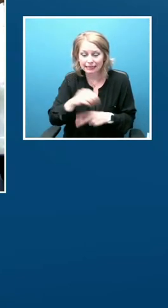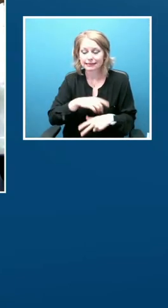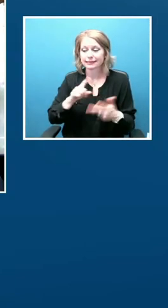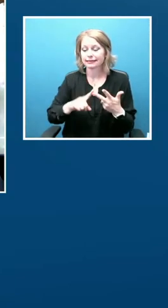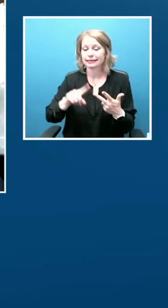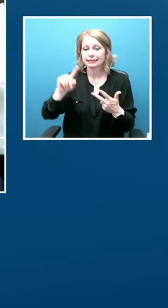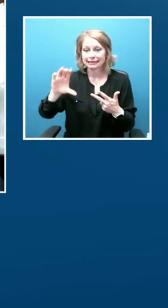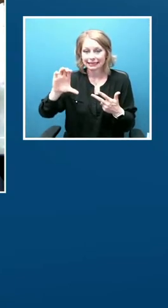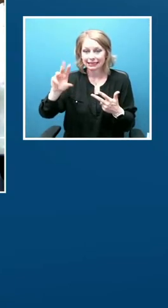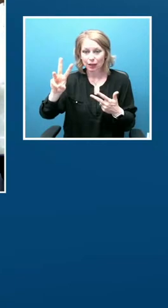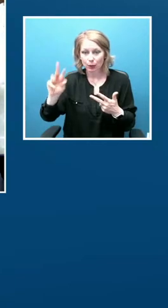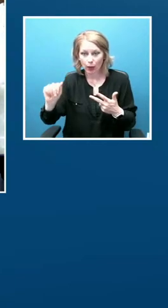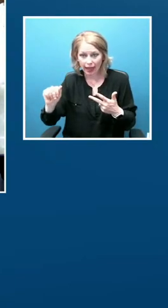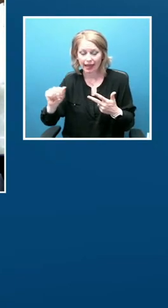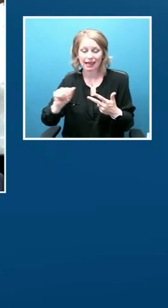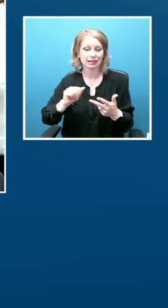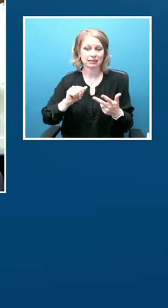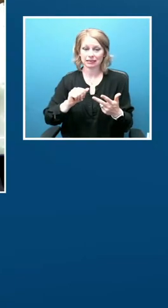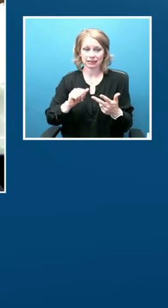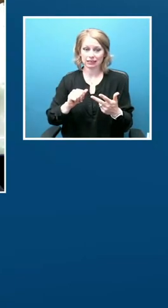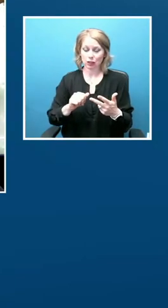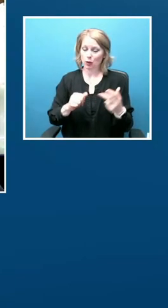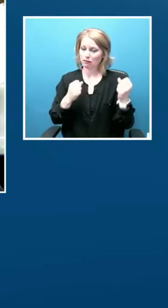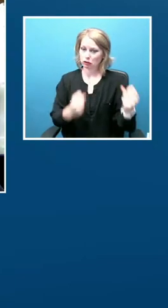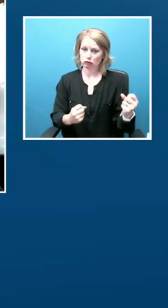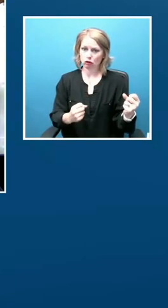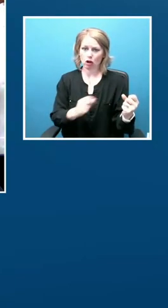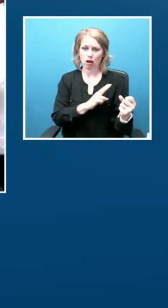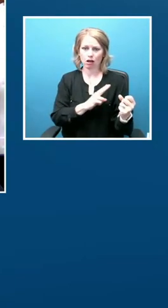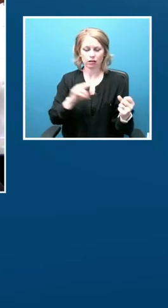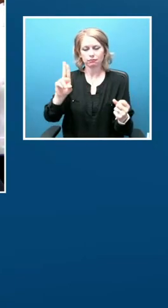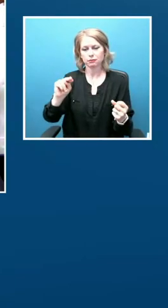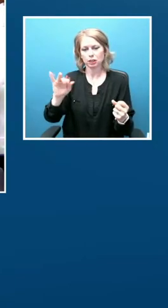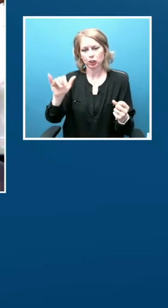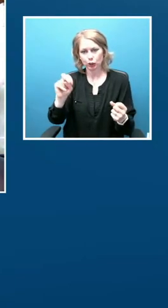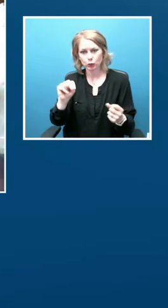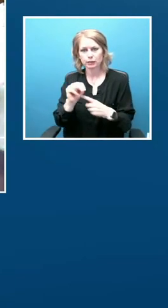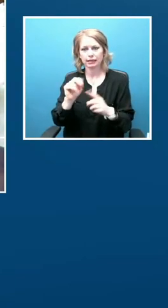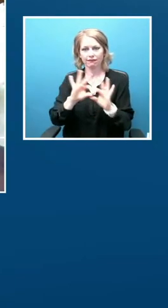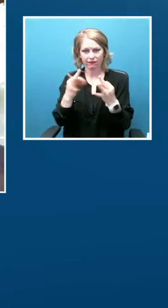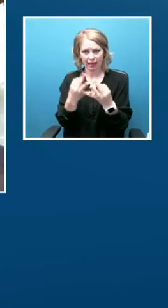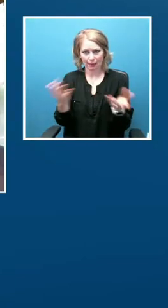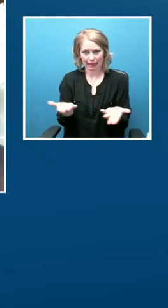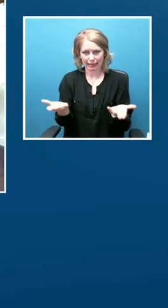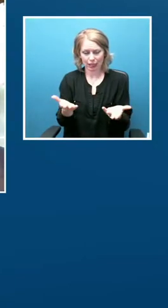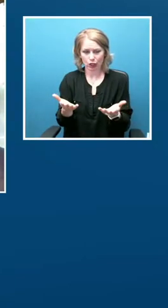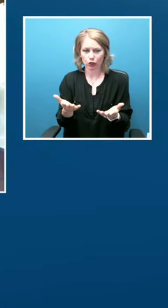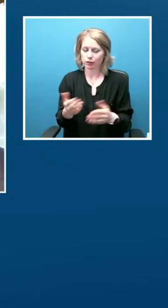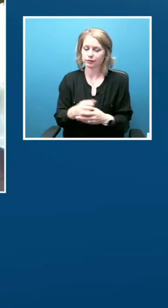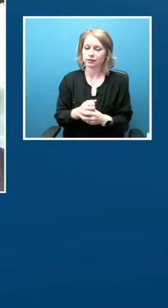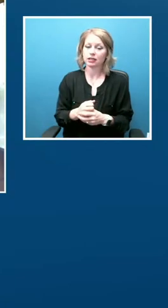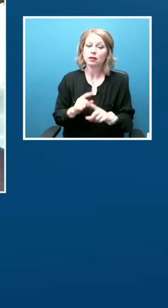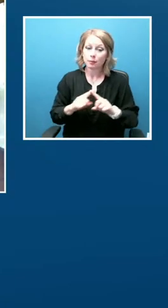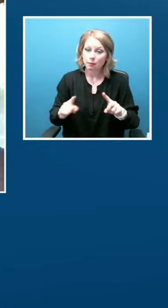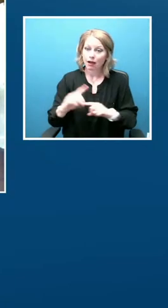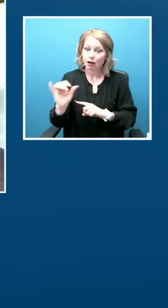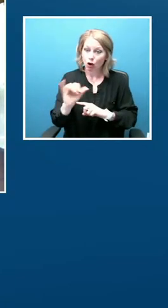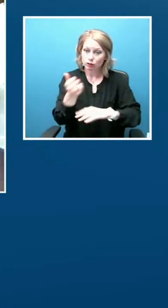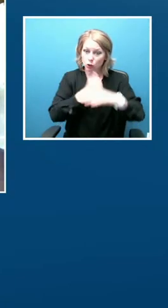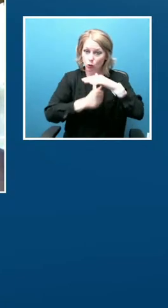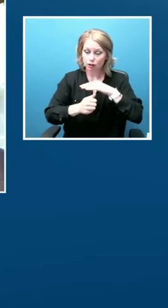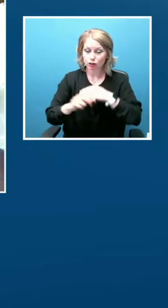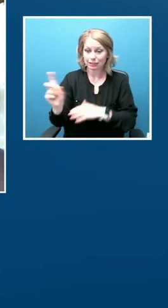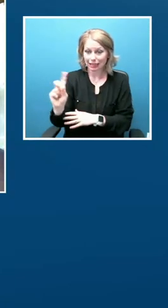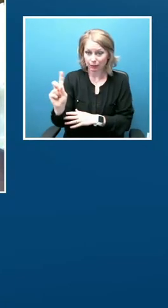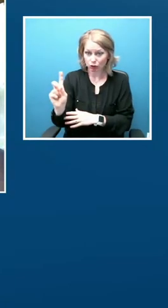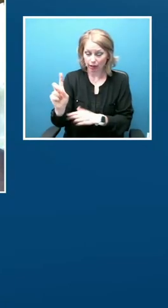So we have a strong union family here in West Virginia, but also as part of the Democratic family, I was chair of